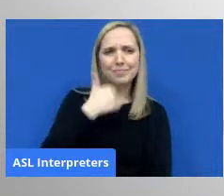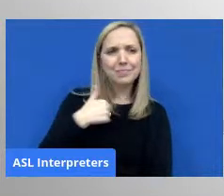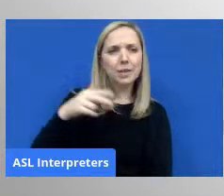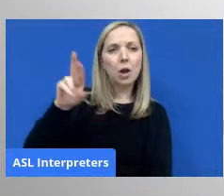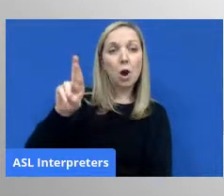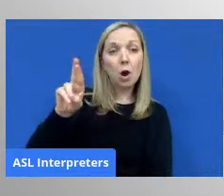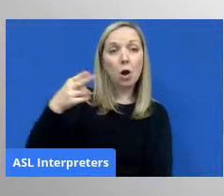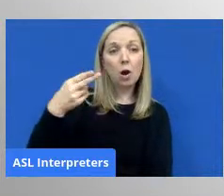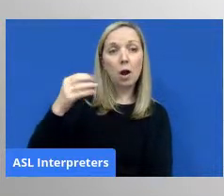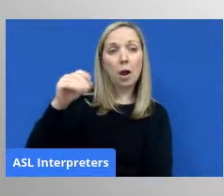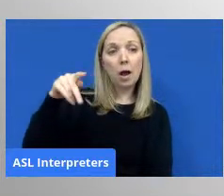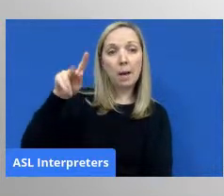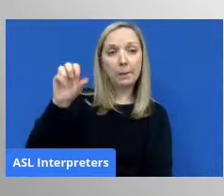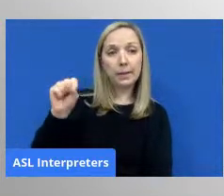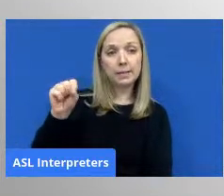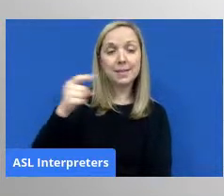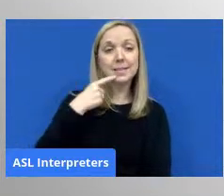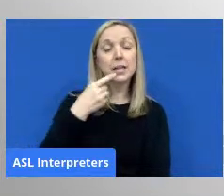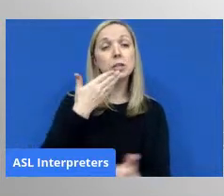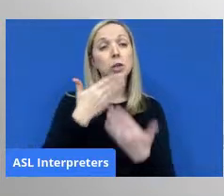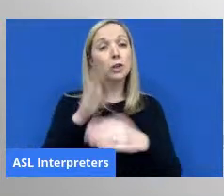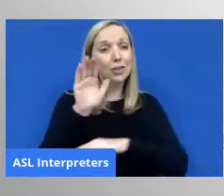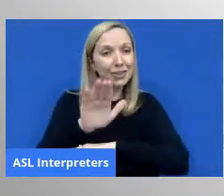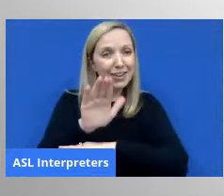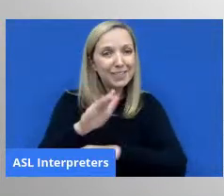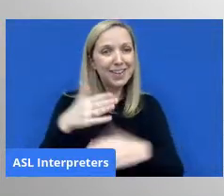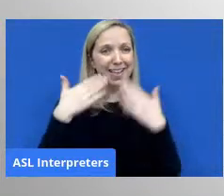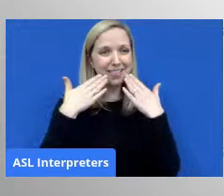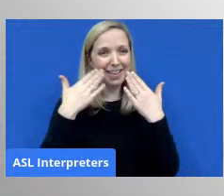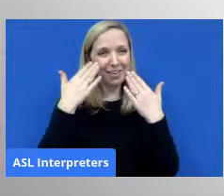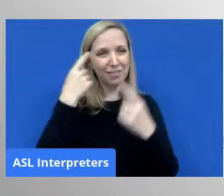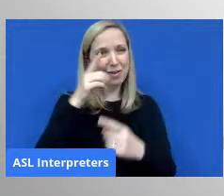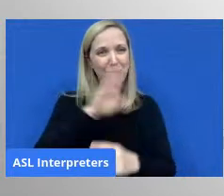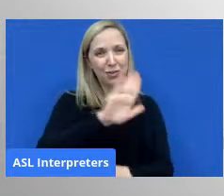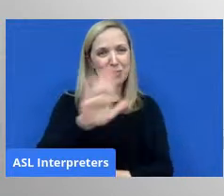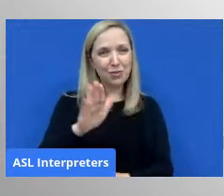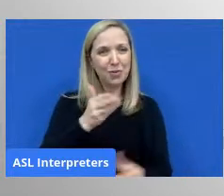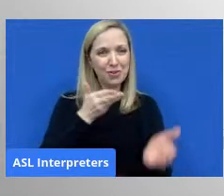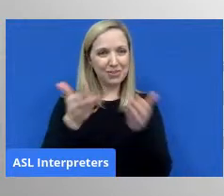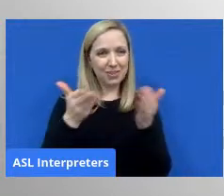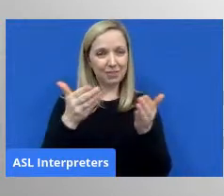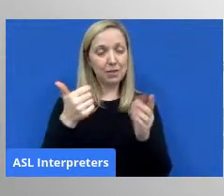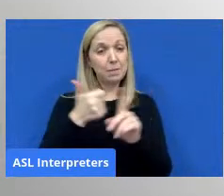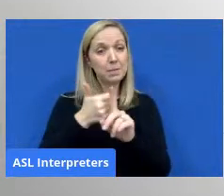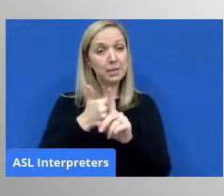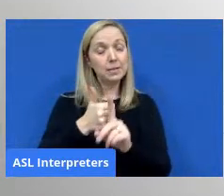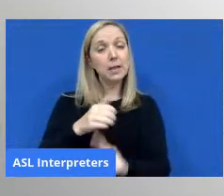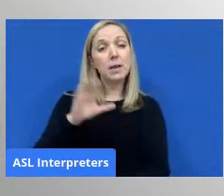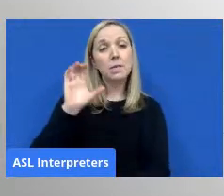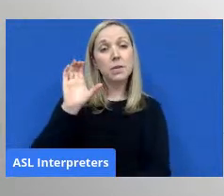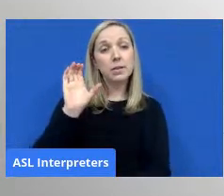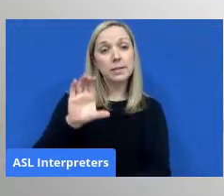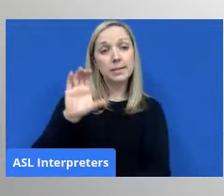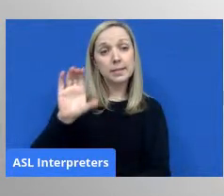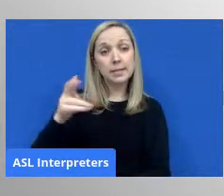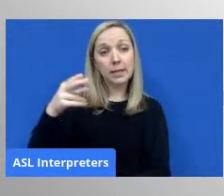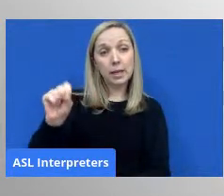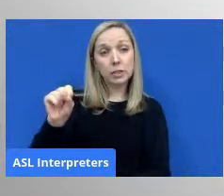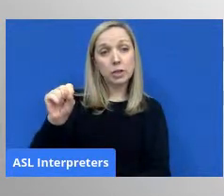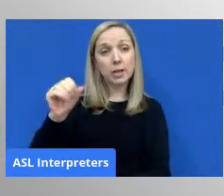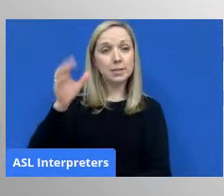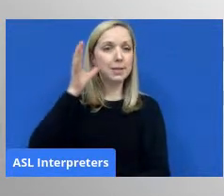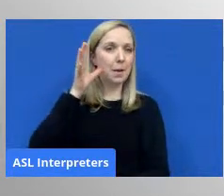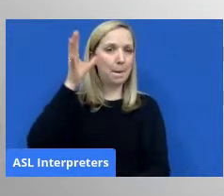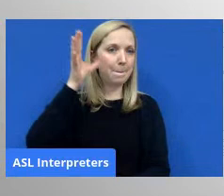it reads, "Good evening and thank you for your service. I'm a Clark Central parent, and like all high school parents in Clark County,